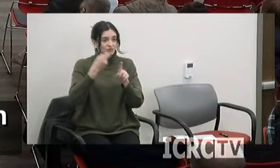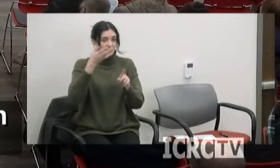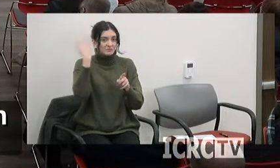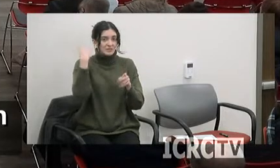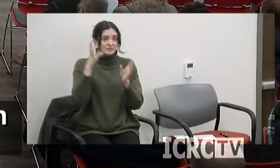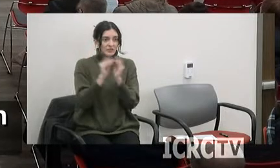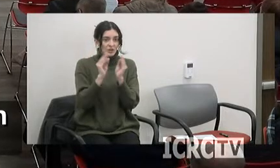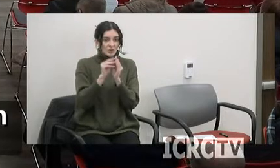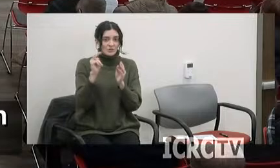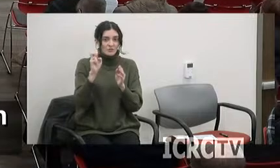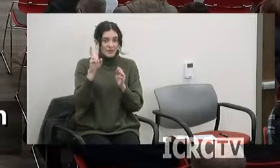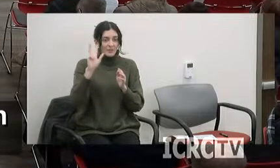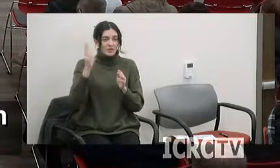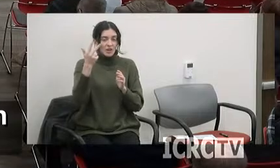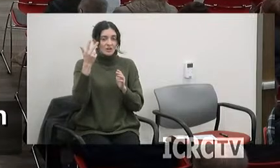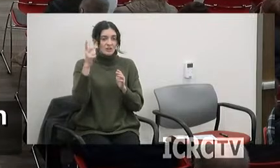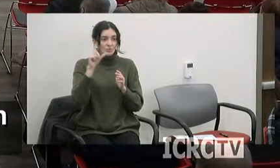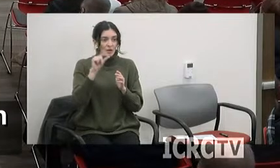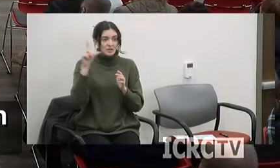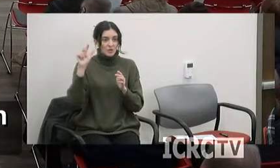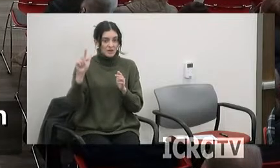2023. So moved. Second.